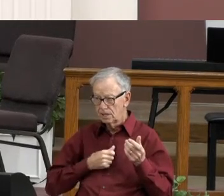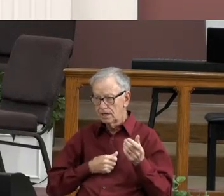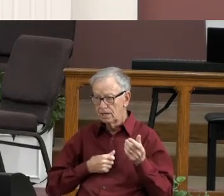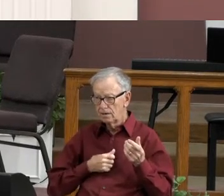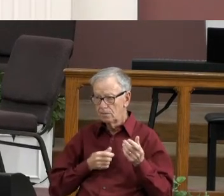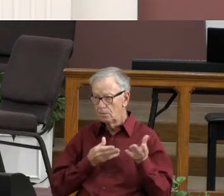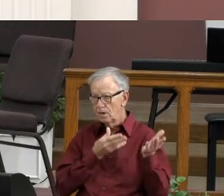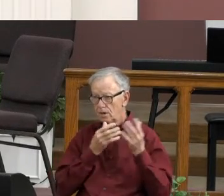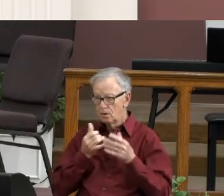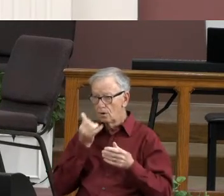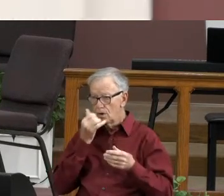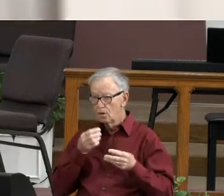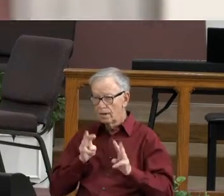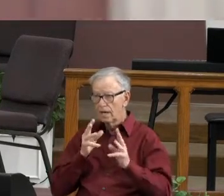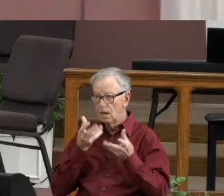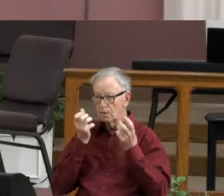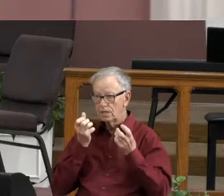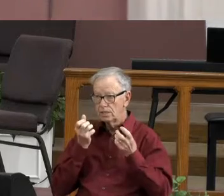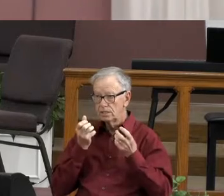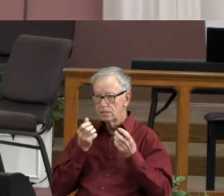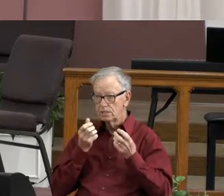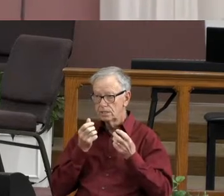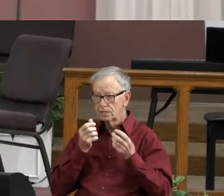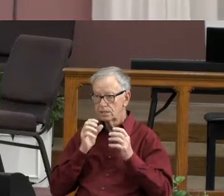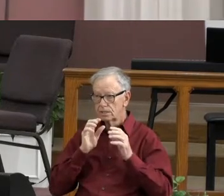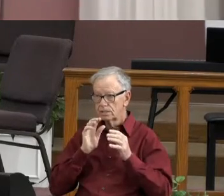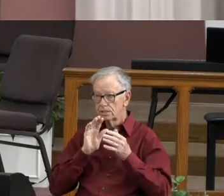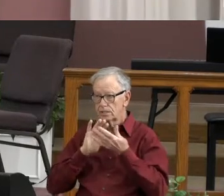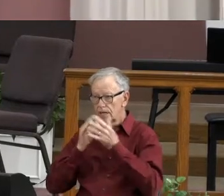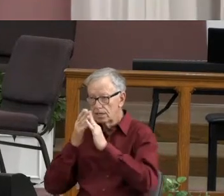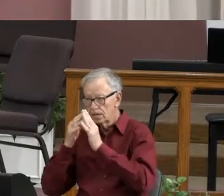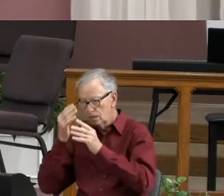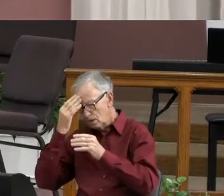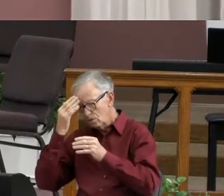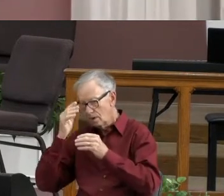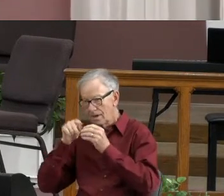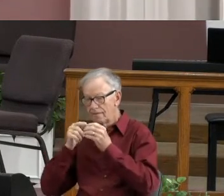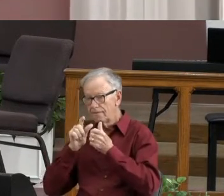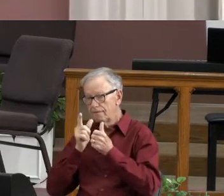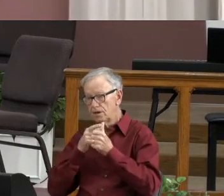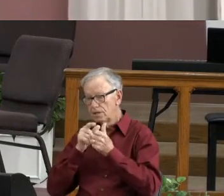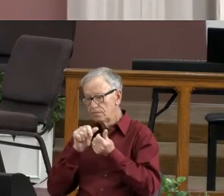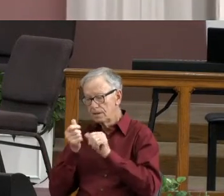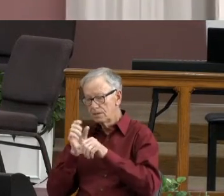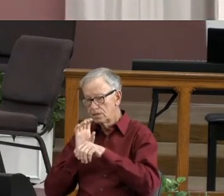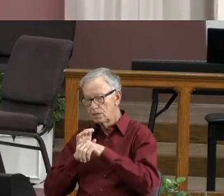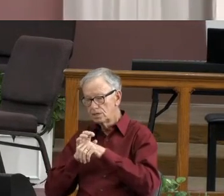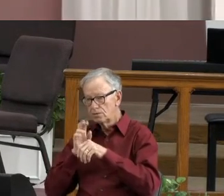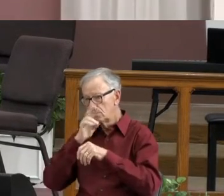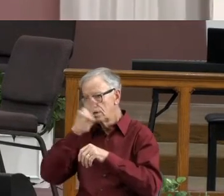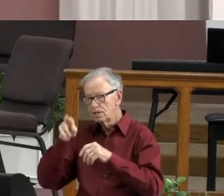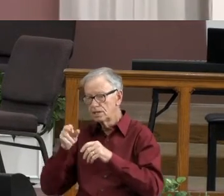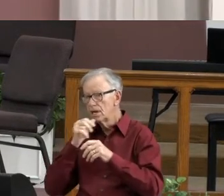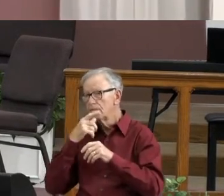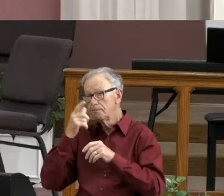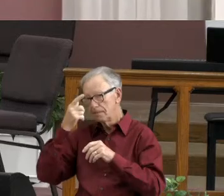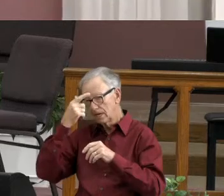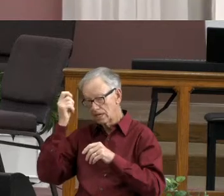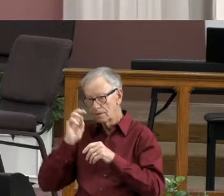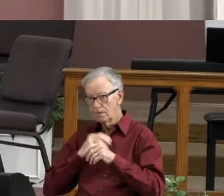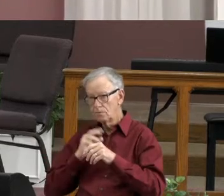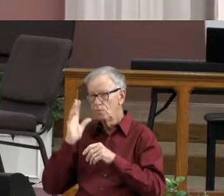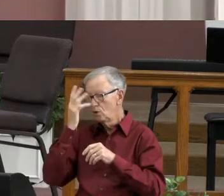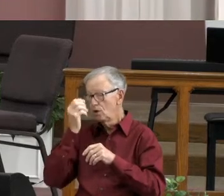wrong way, but I want this community to know about First Baptist Church of Richmond. Not because we have a